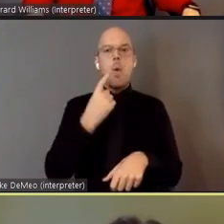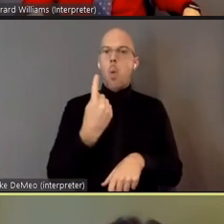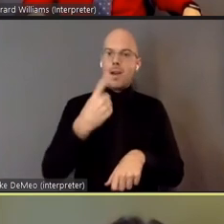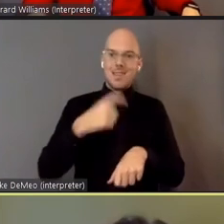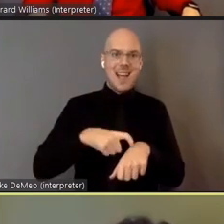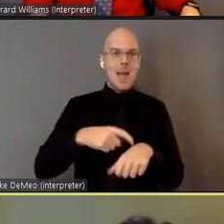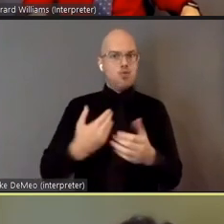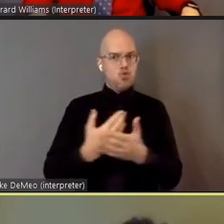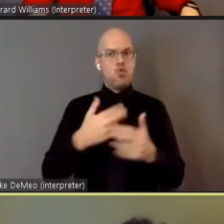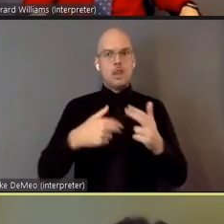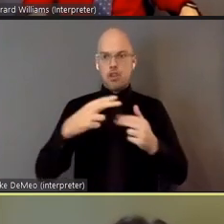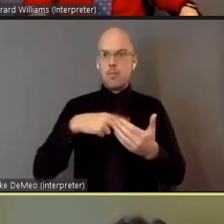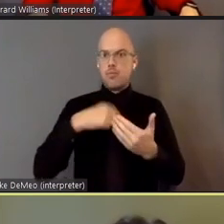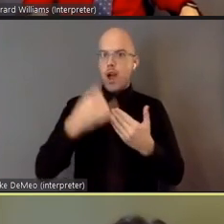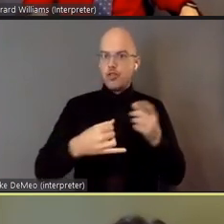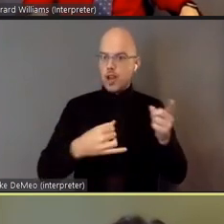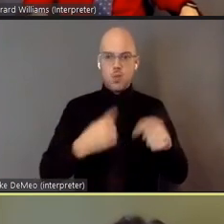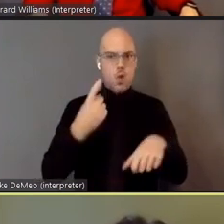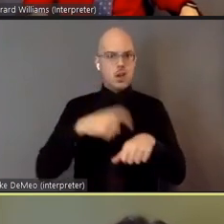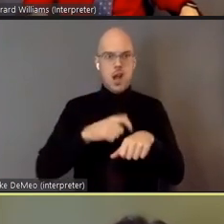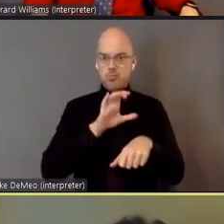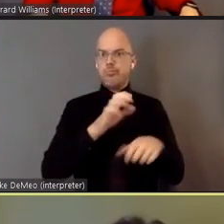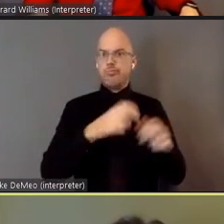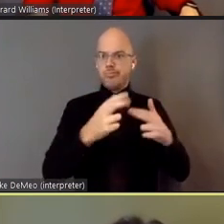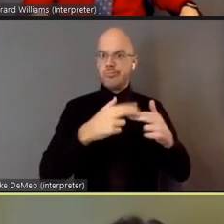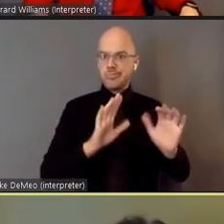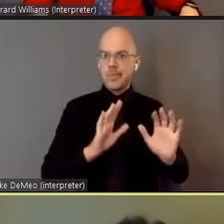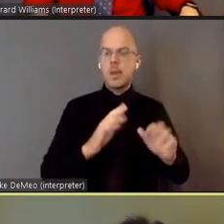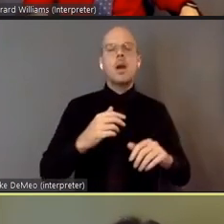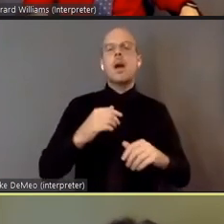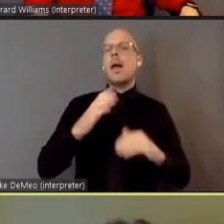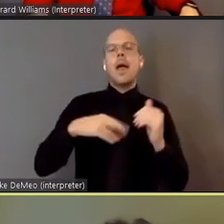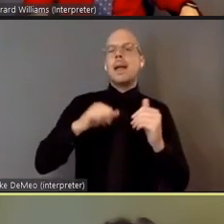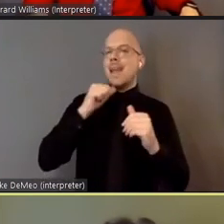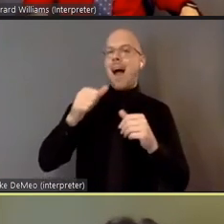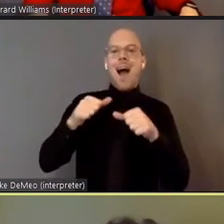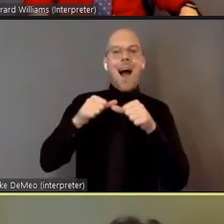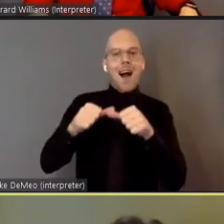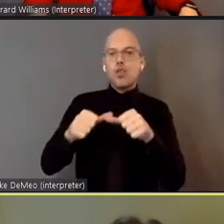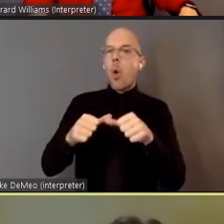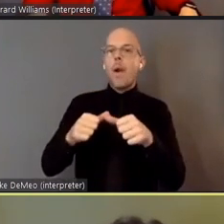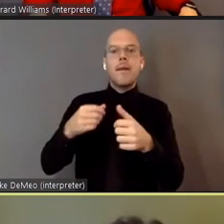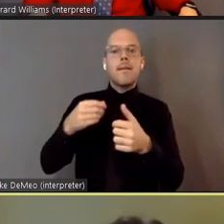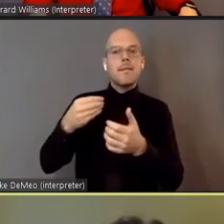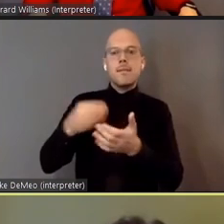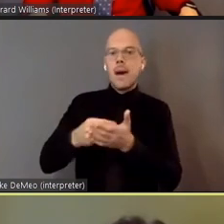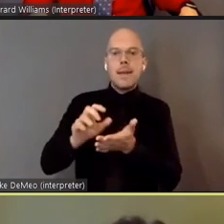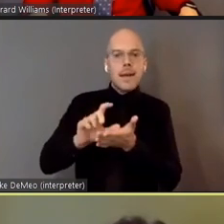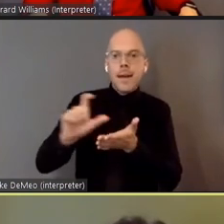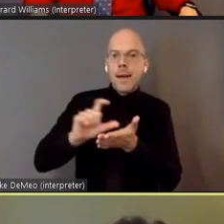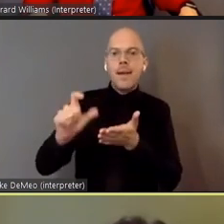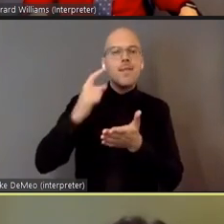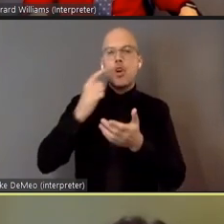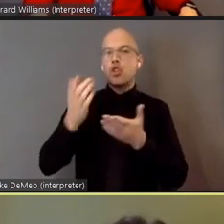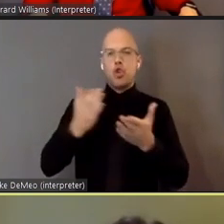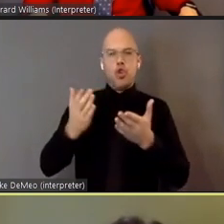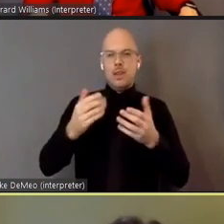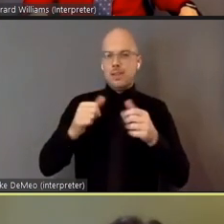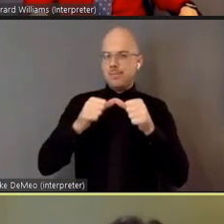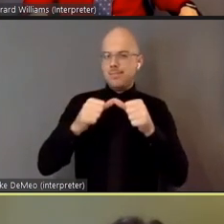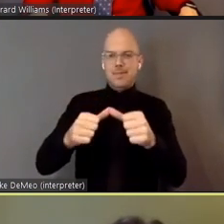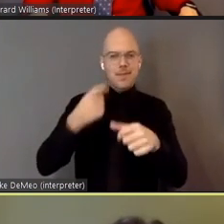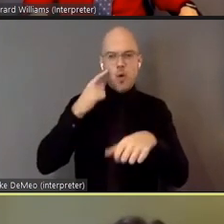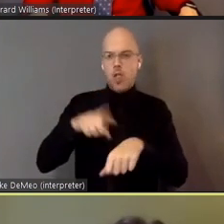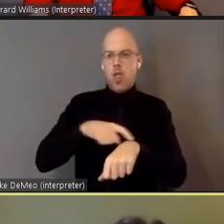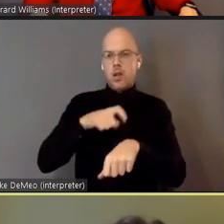projects, not ongoing funding for service provision over an extended period of time. Next slide.